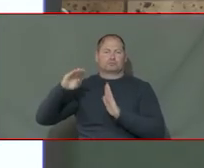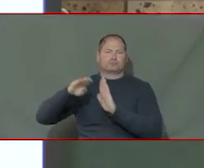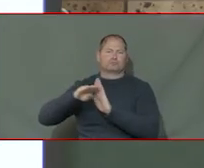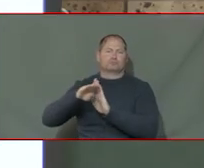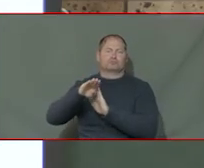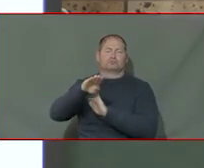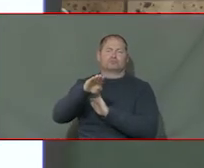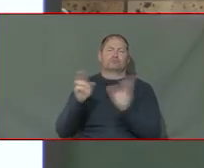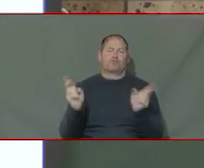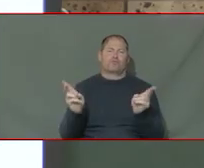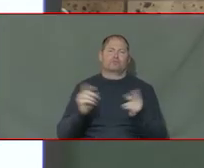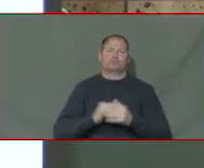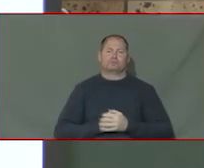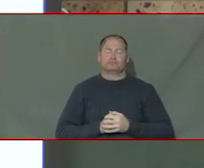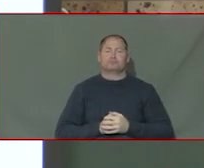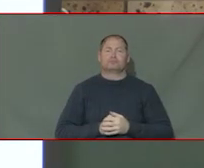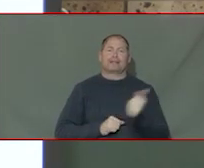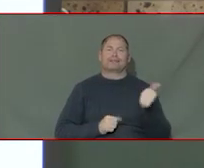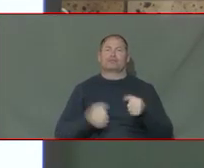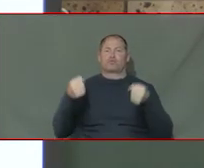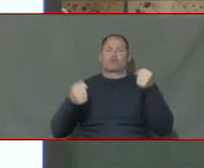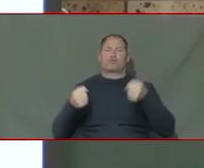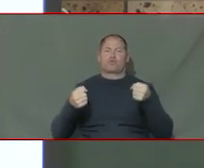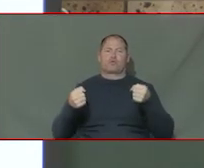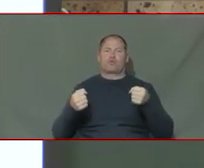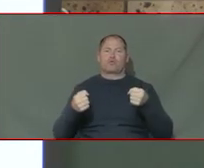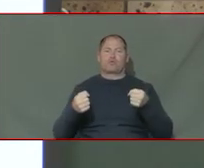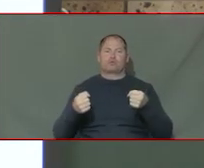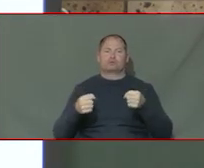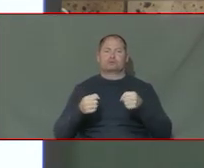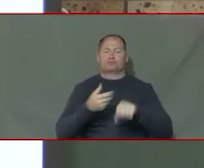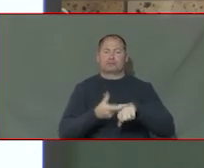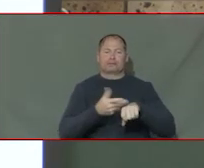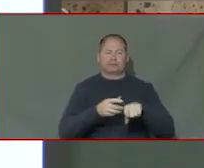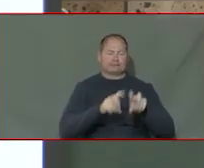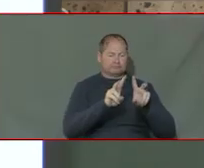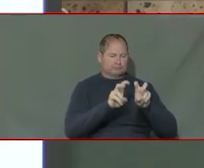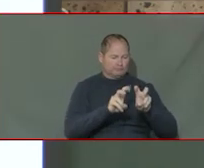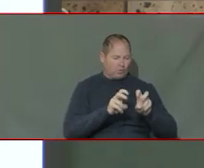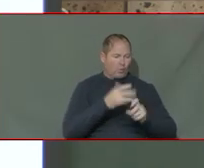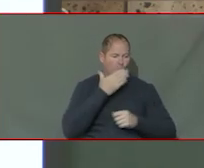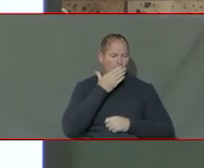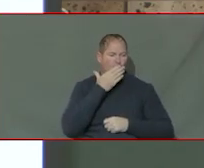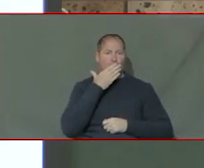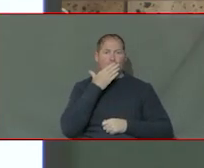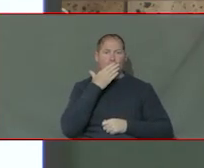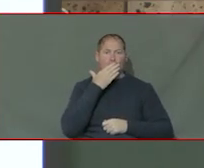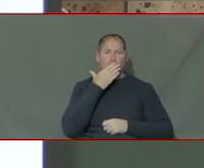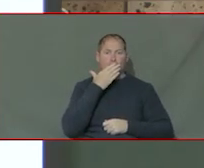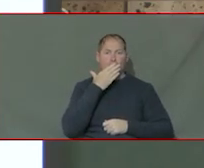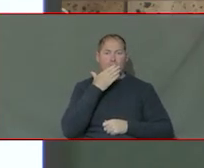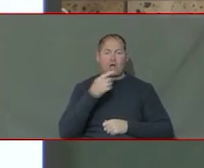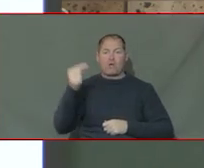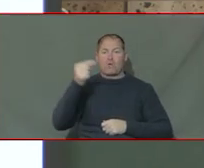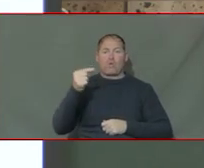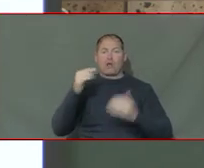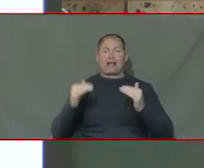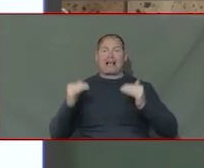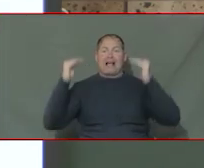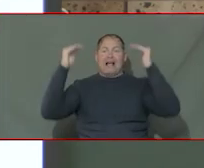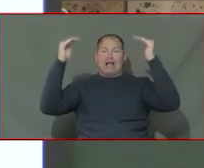people, they drive in a car. They test their blood. They say, oh my goodness, the glucose levels are too